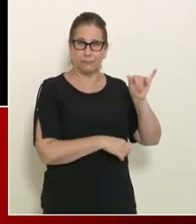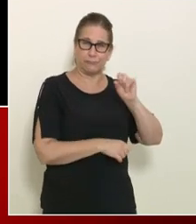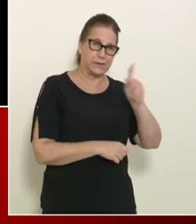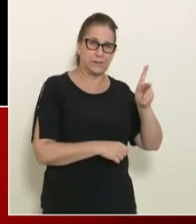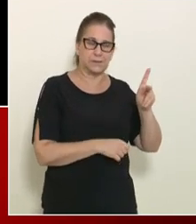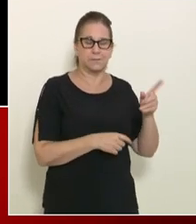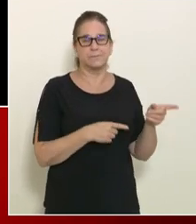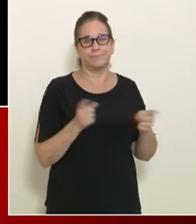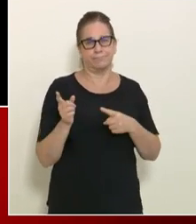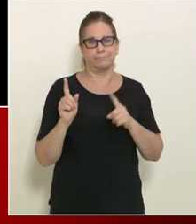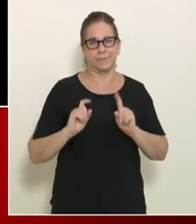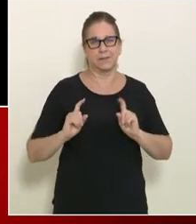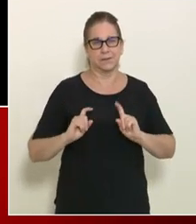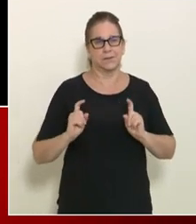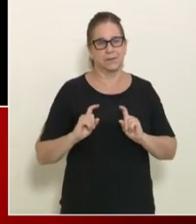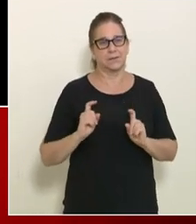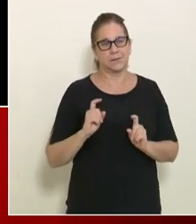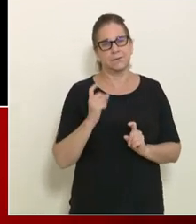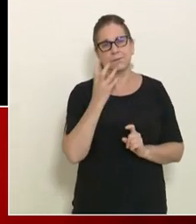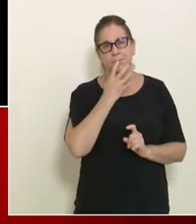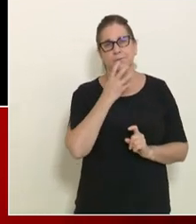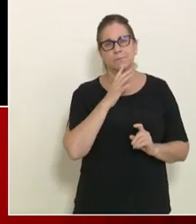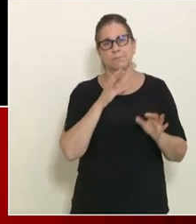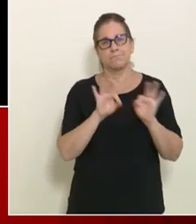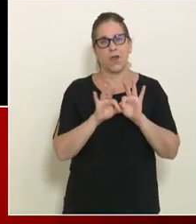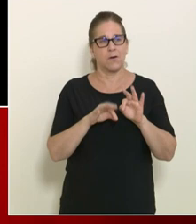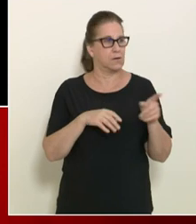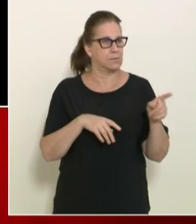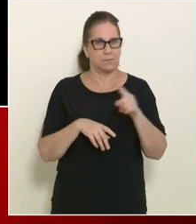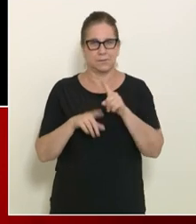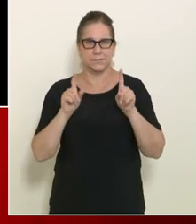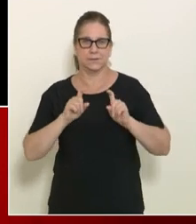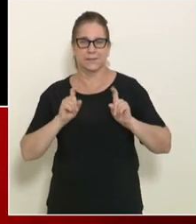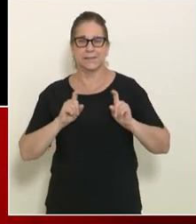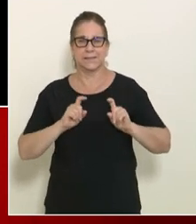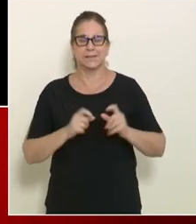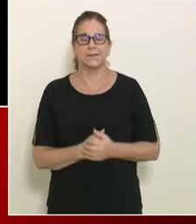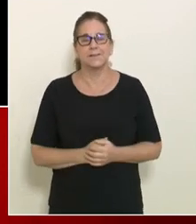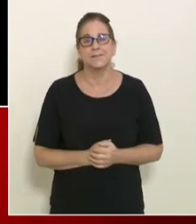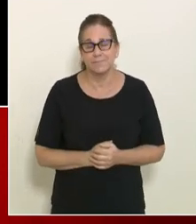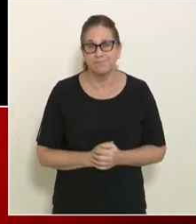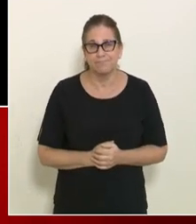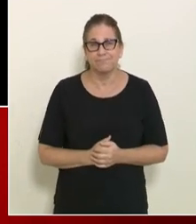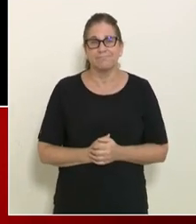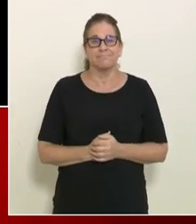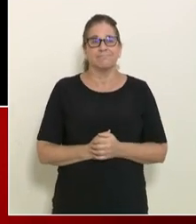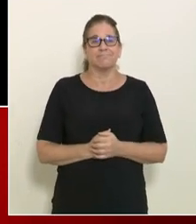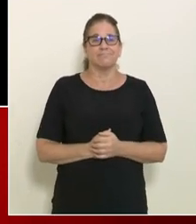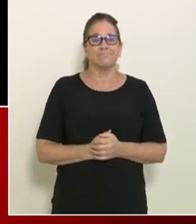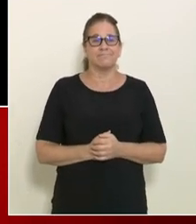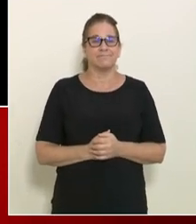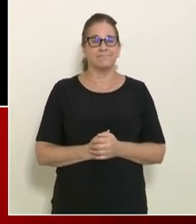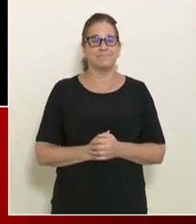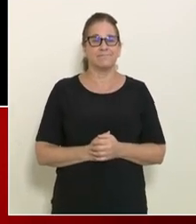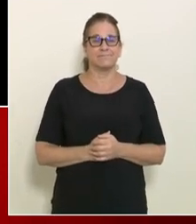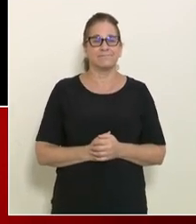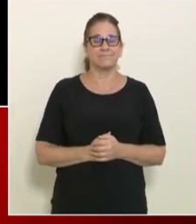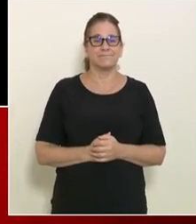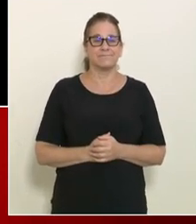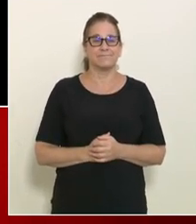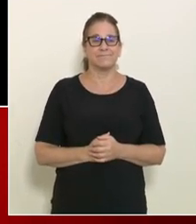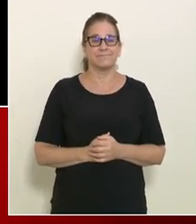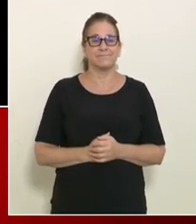been diagnosed with COVID, regardless of their symptoms. So asymptomatic people who work in